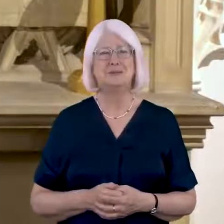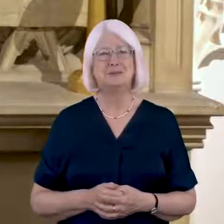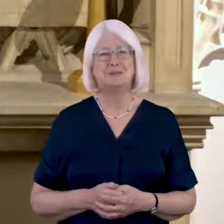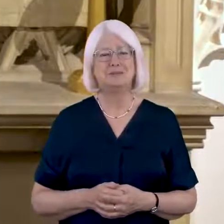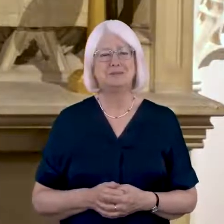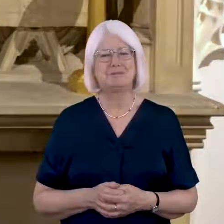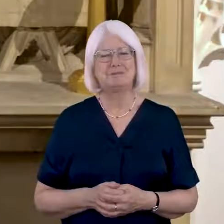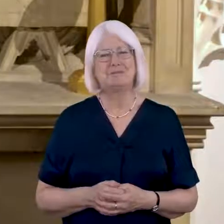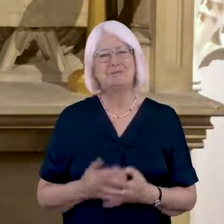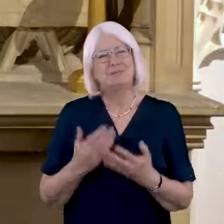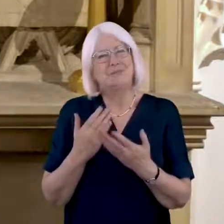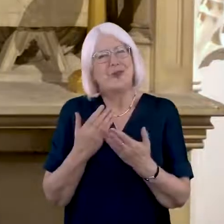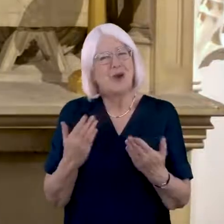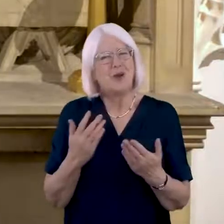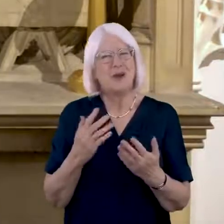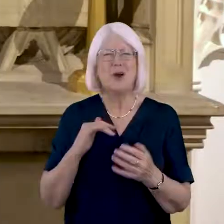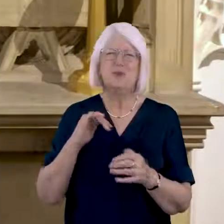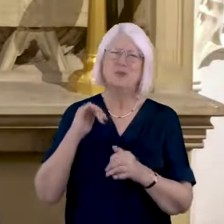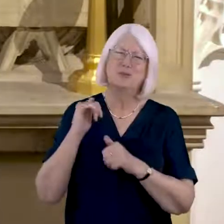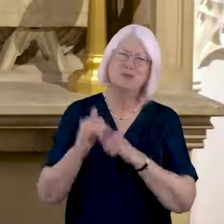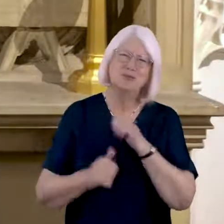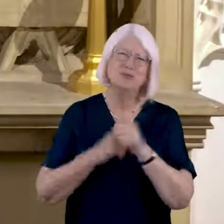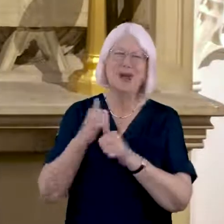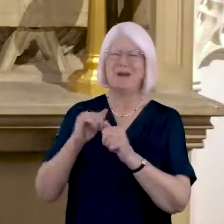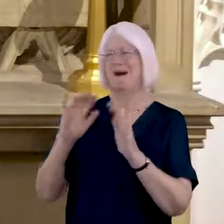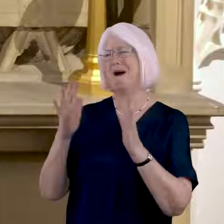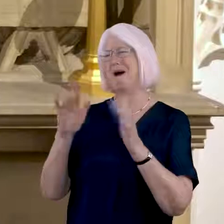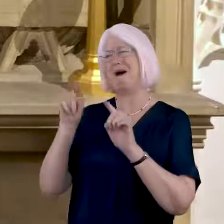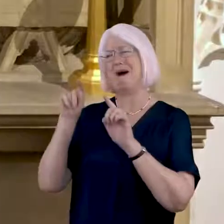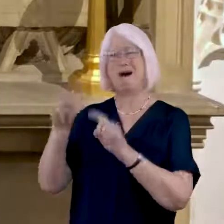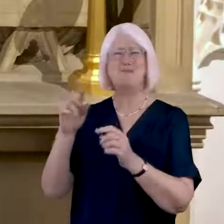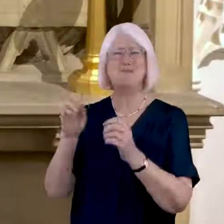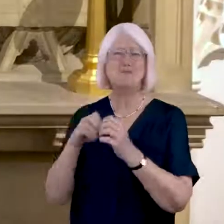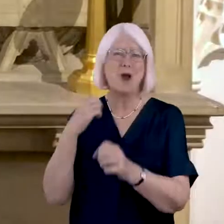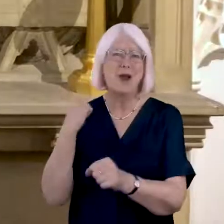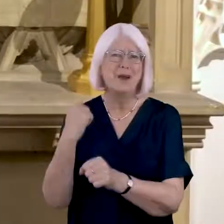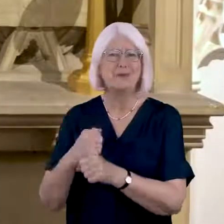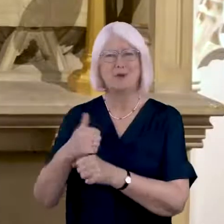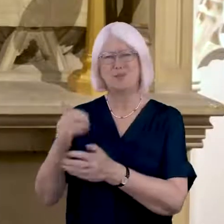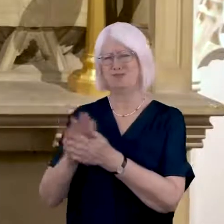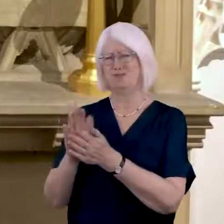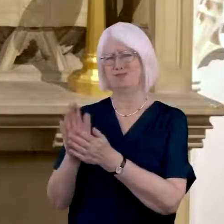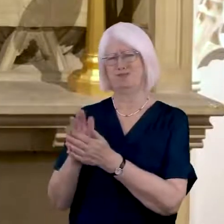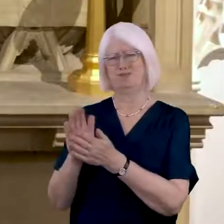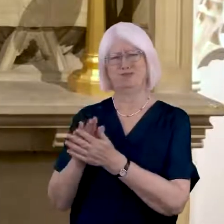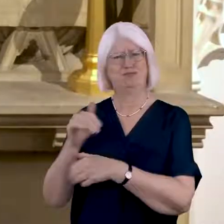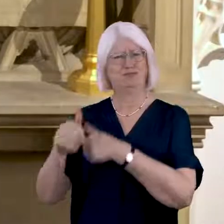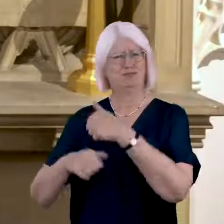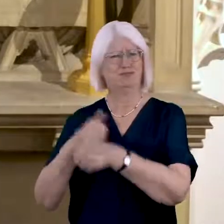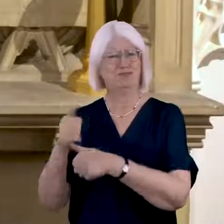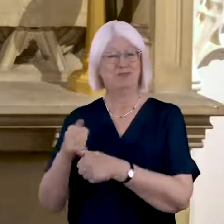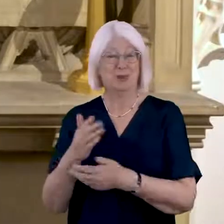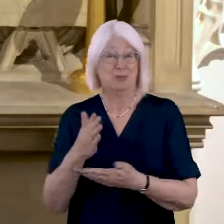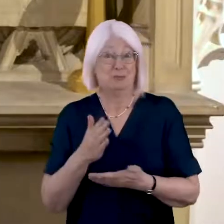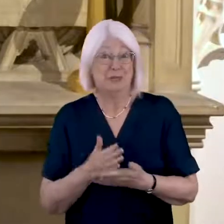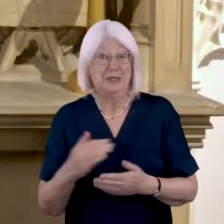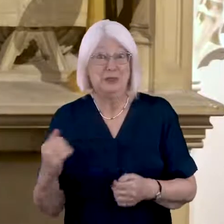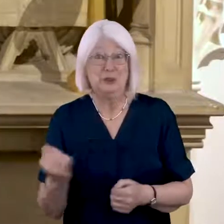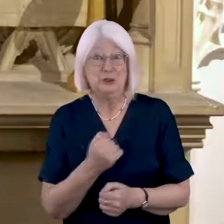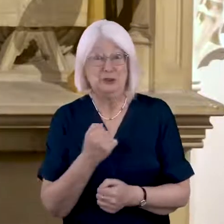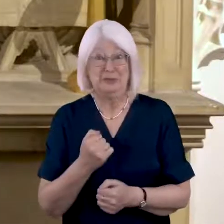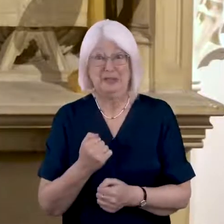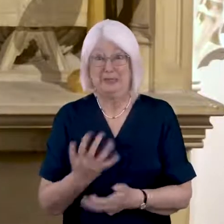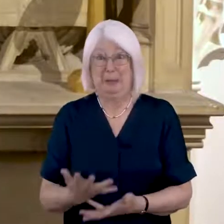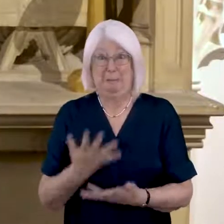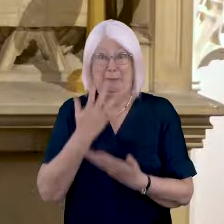Honour and praise is heaped upon the bridegroom, when he was due dishonour and